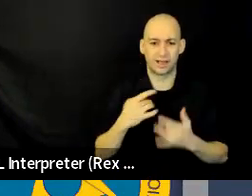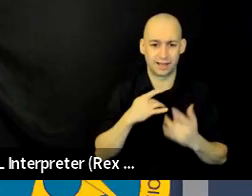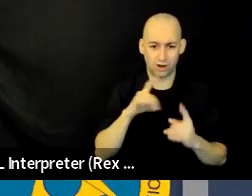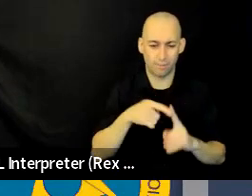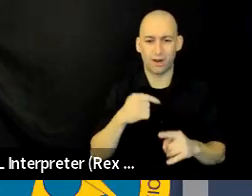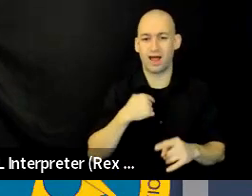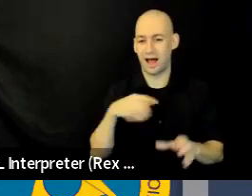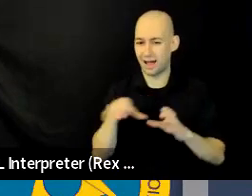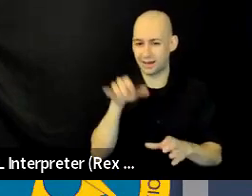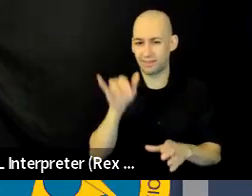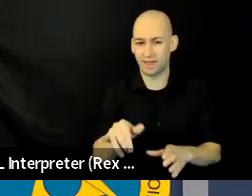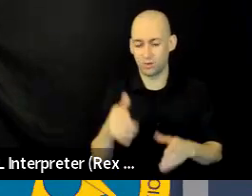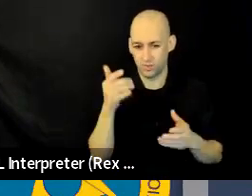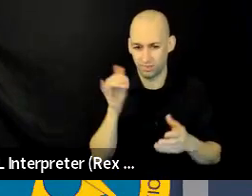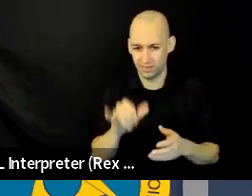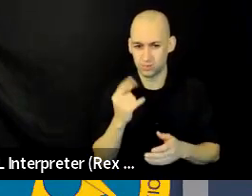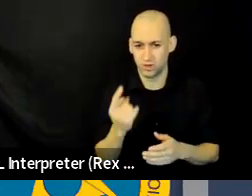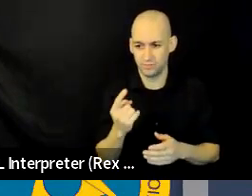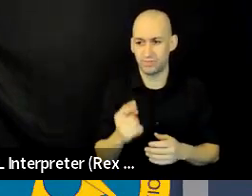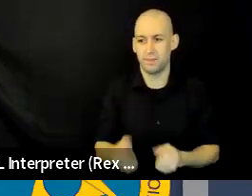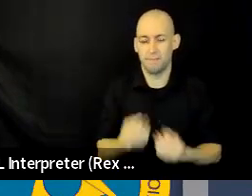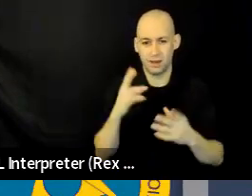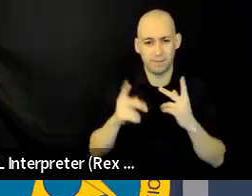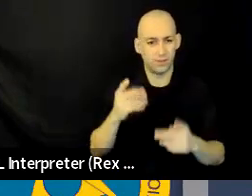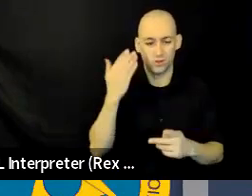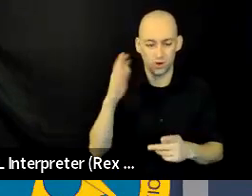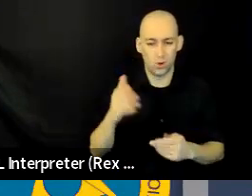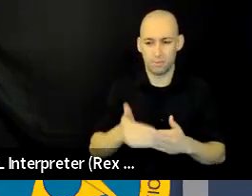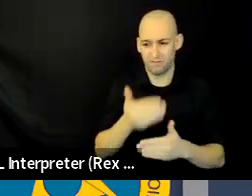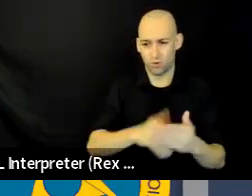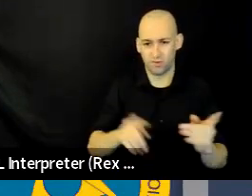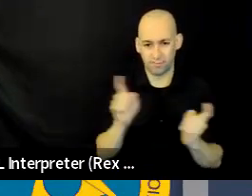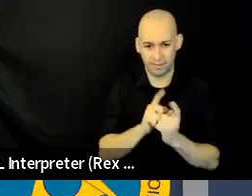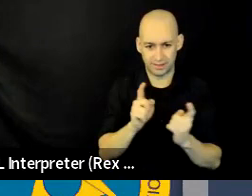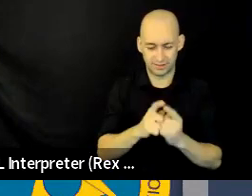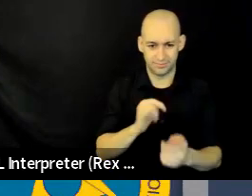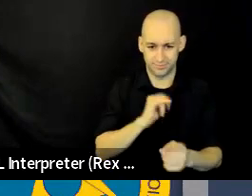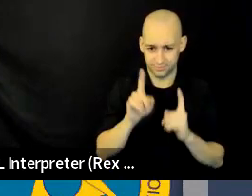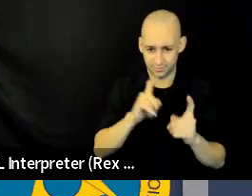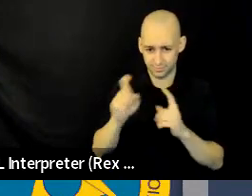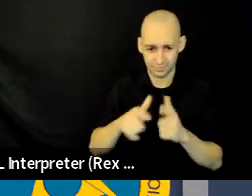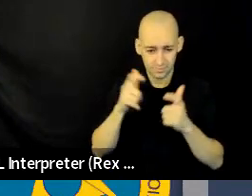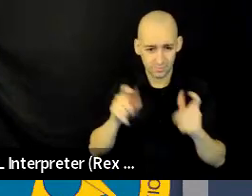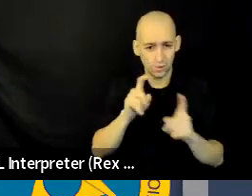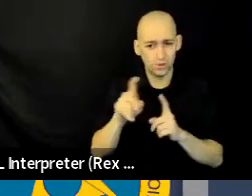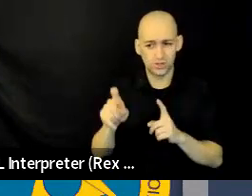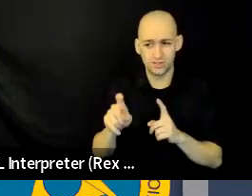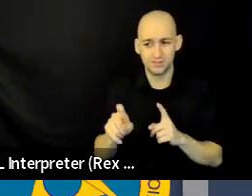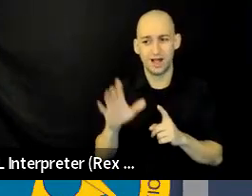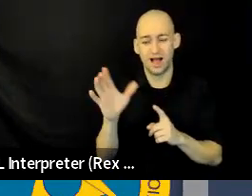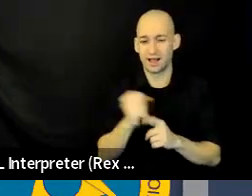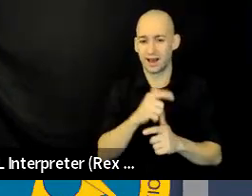this one. So what a lot of people don't know is that before these meetings, I ask a lot of questions, and I get a lot of answers and responses, a lot of back and